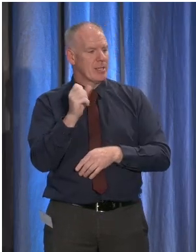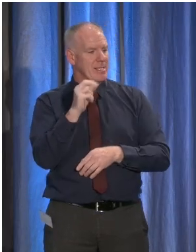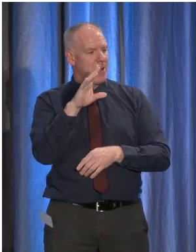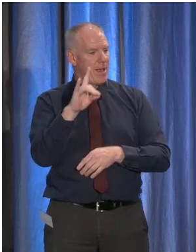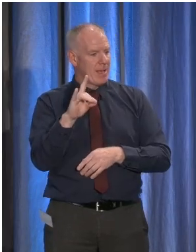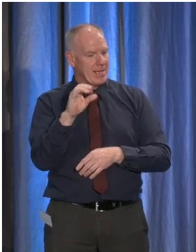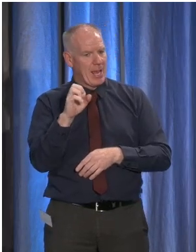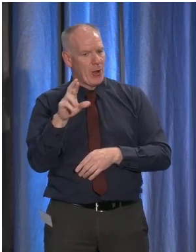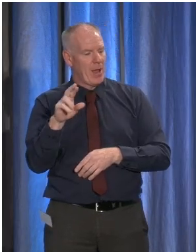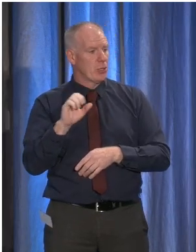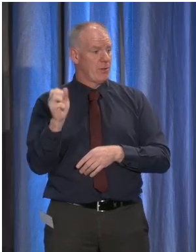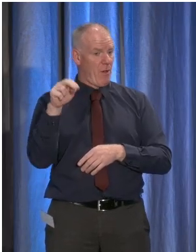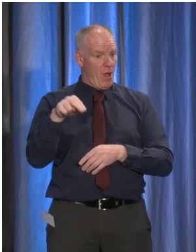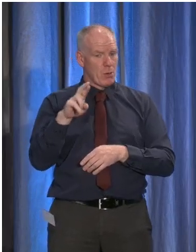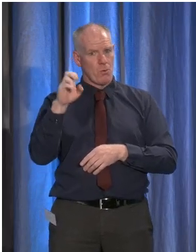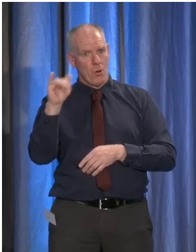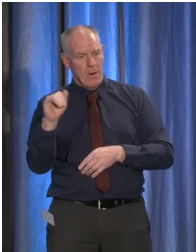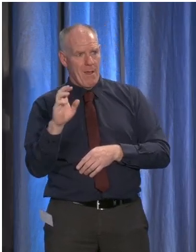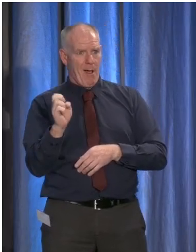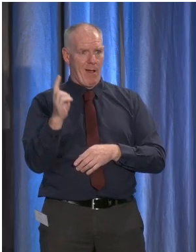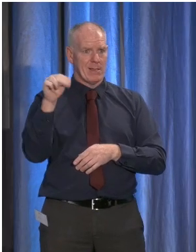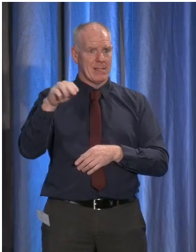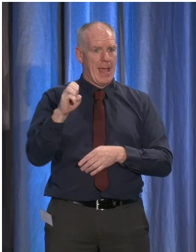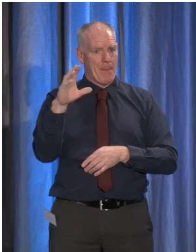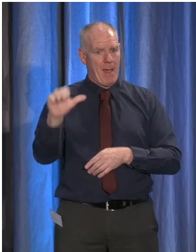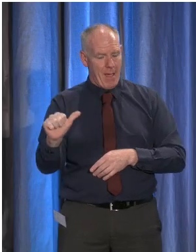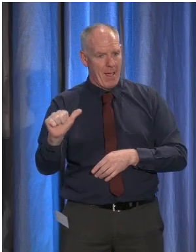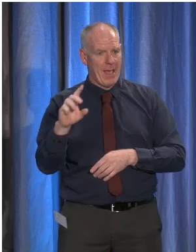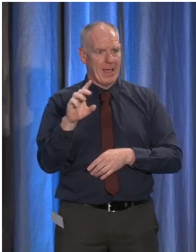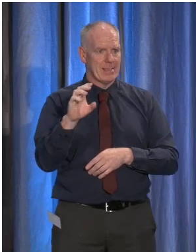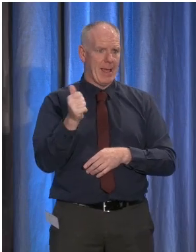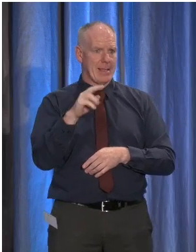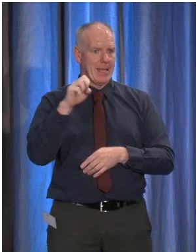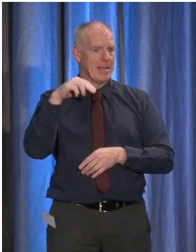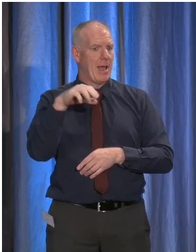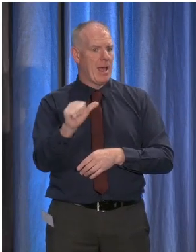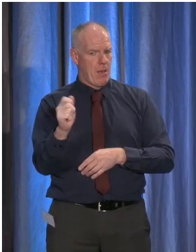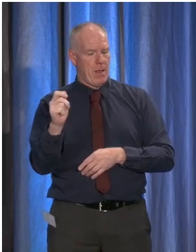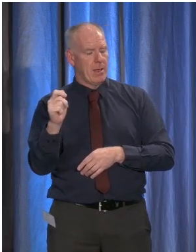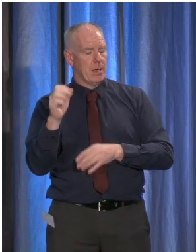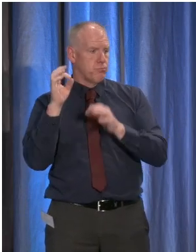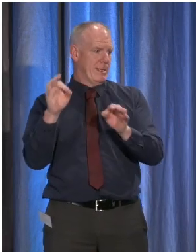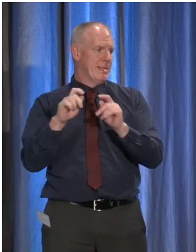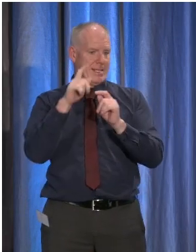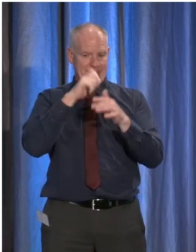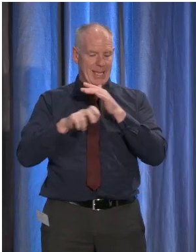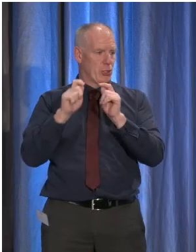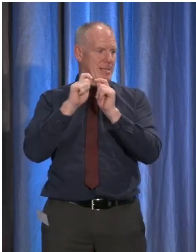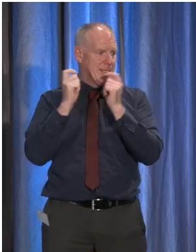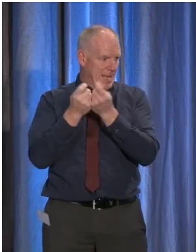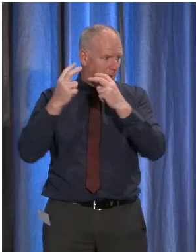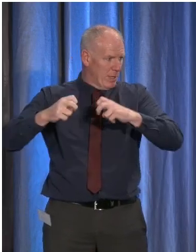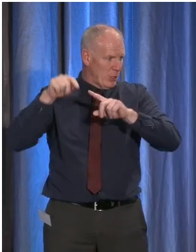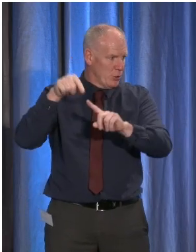Siobhan Colclaw, Rory Kiff, Austin Newman, Emma O'Sullivan, and Davina Walsh are fantastic teacher